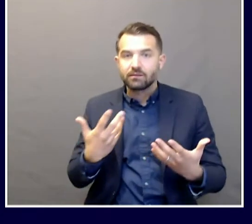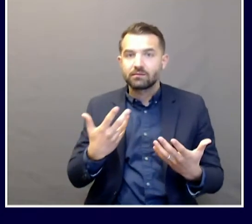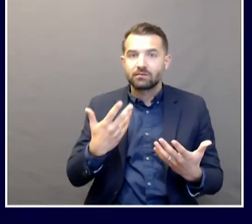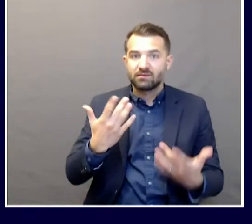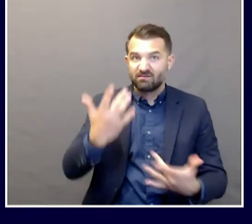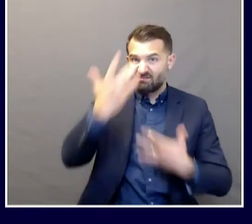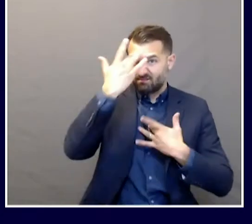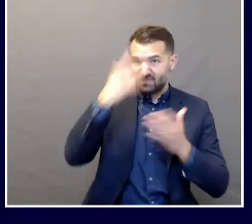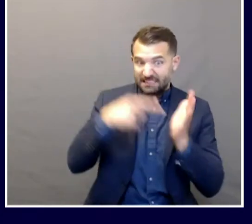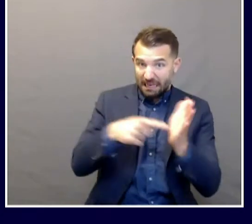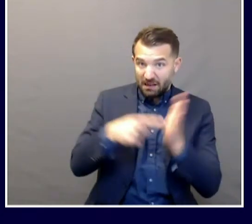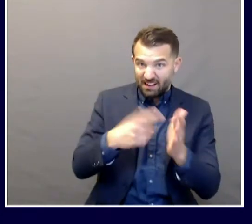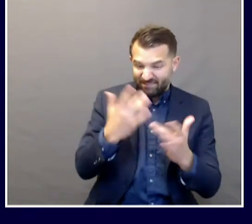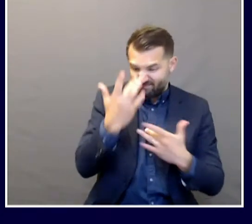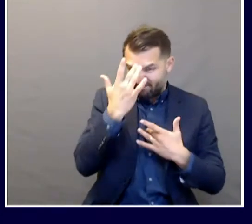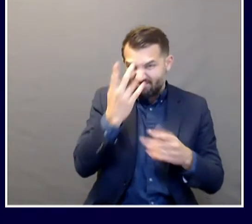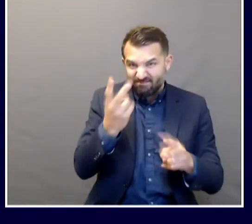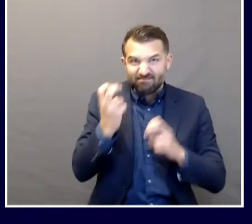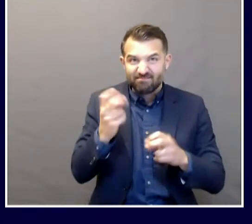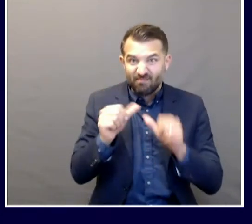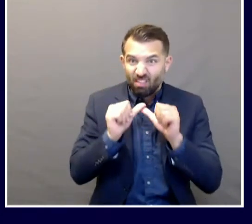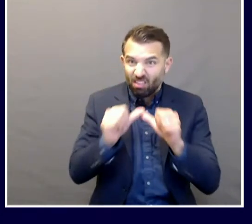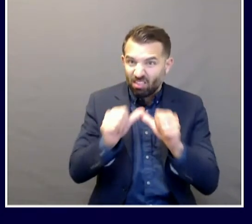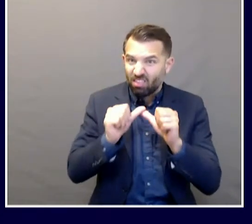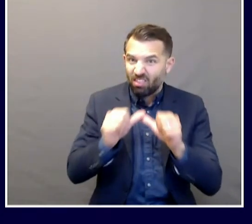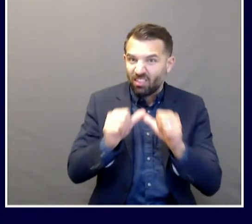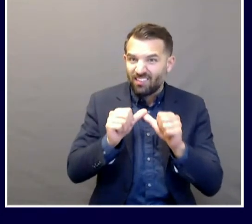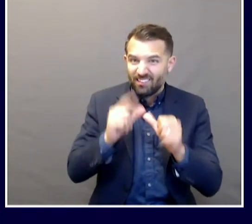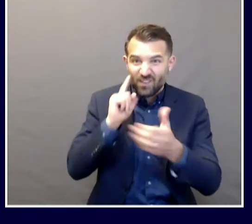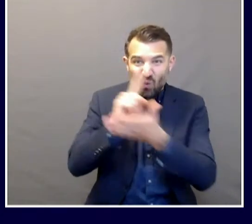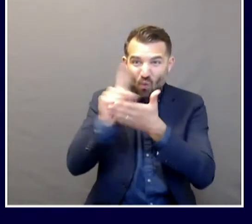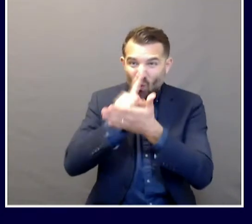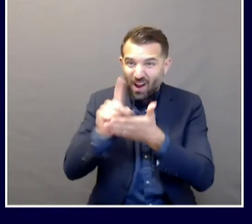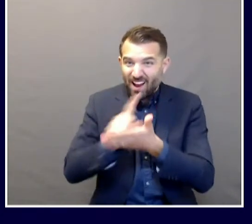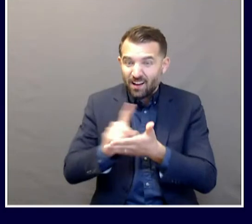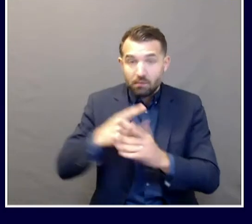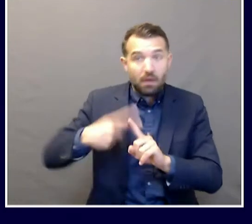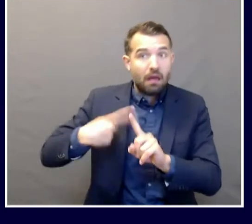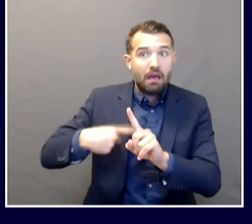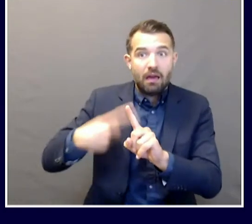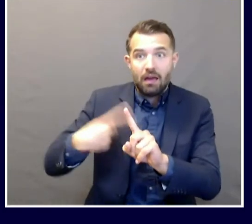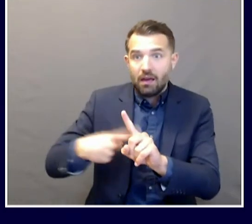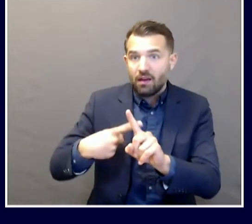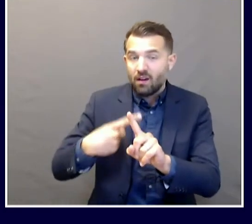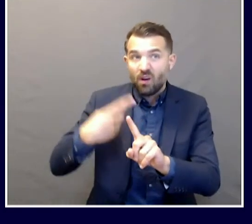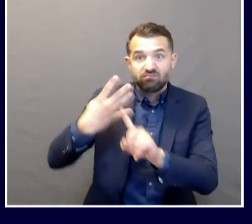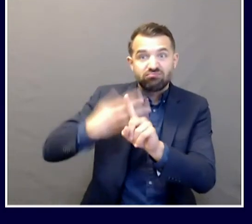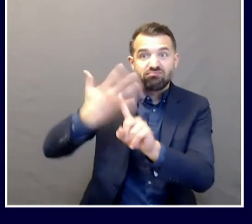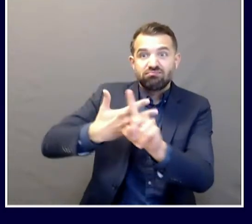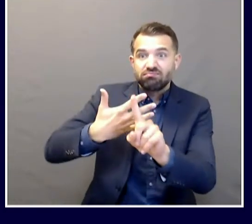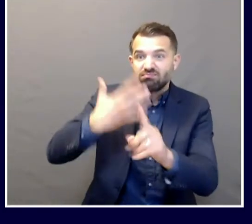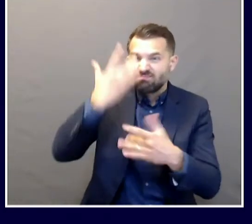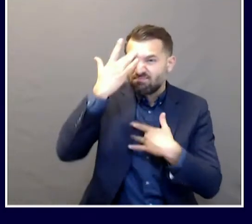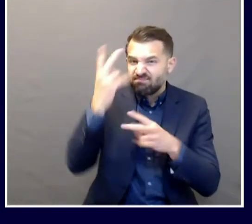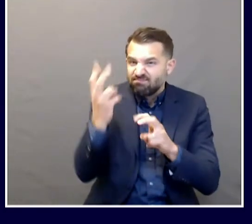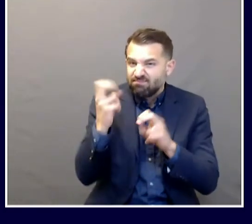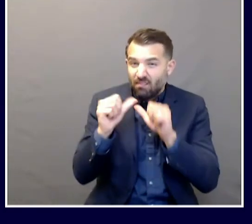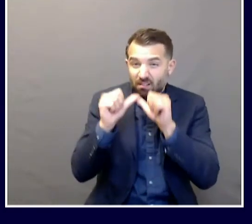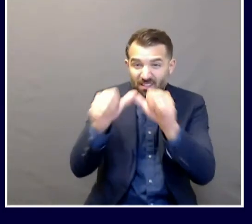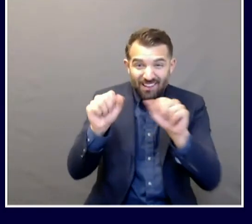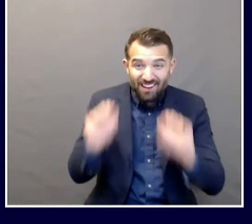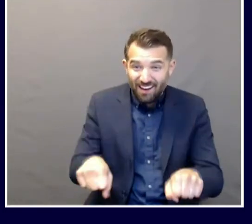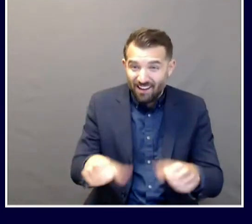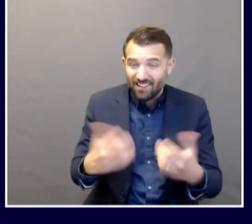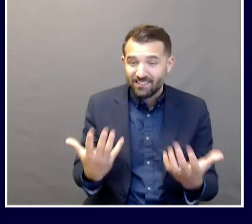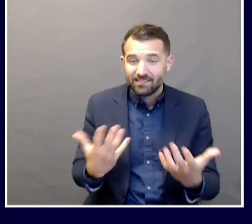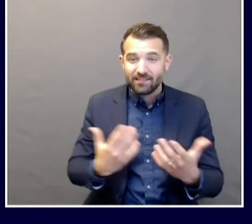for weeks, months, where they're still not feeling quite right. But even if you do avoid all of those things, what about the people